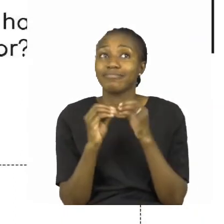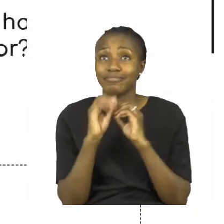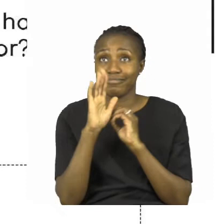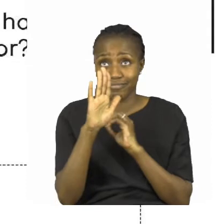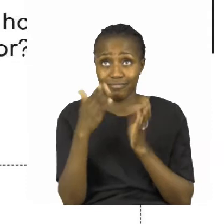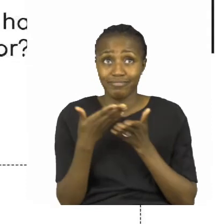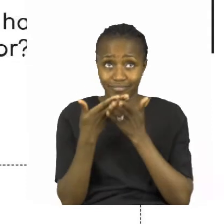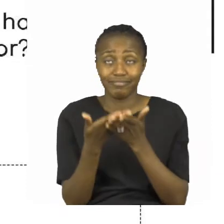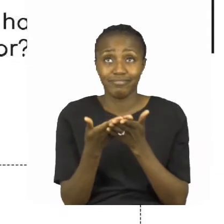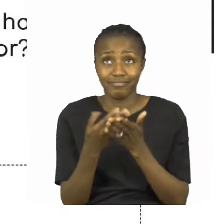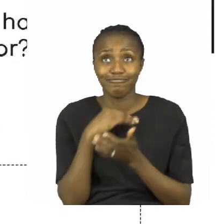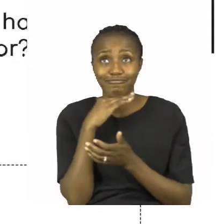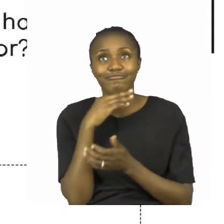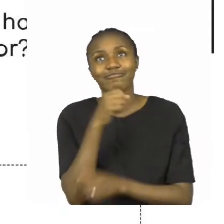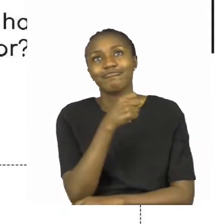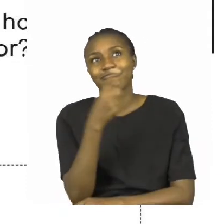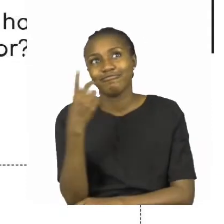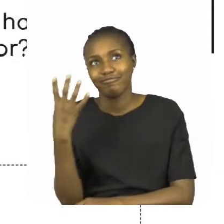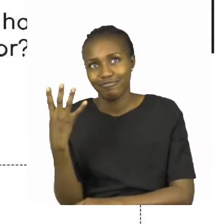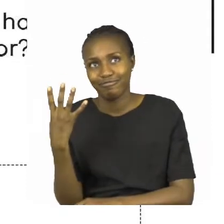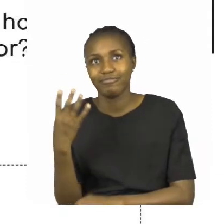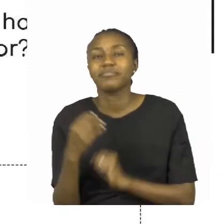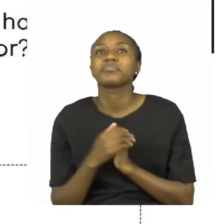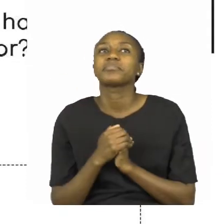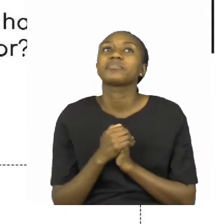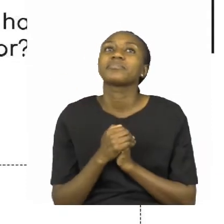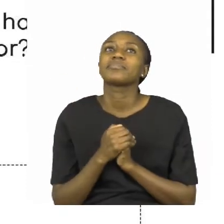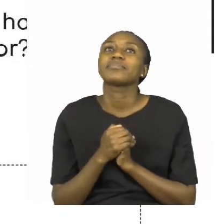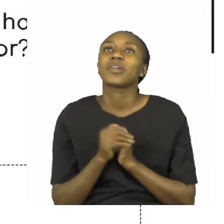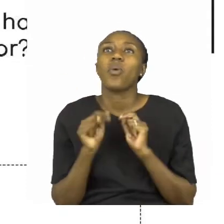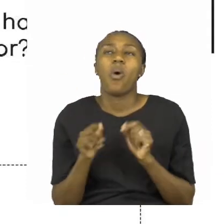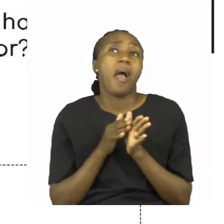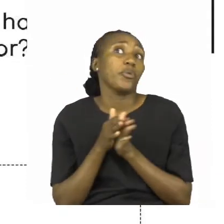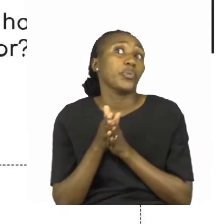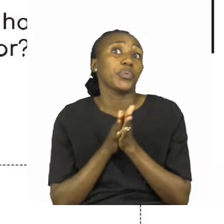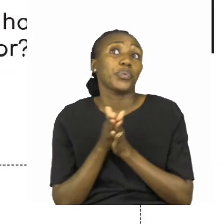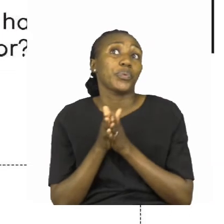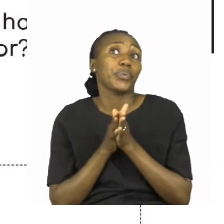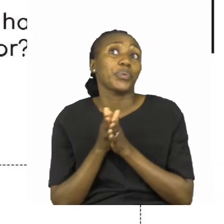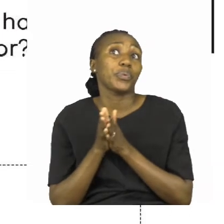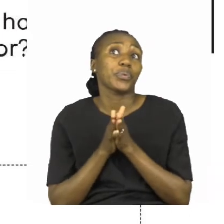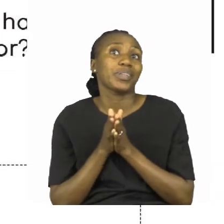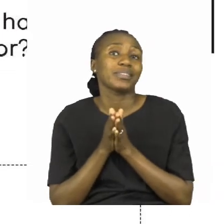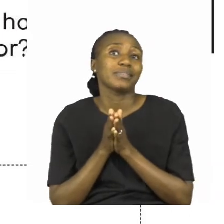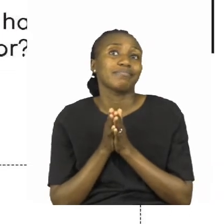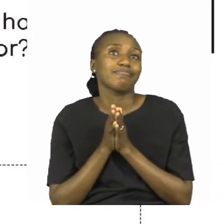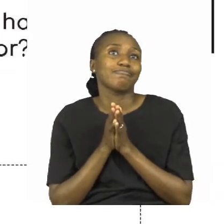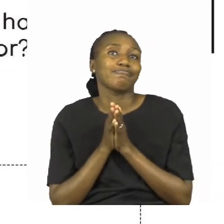of problem solving sums. Today we have an interesting problem. It